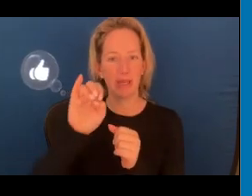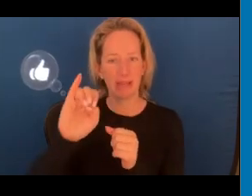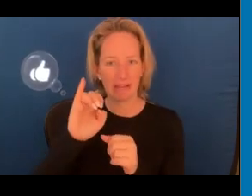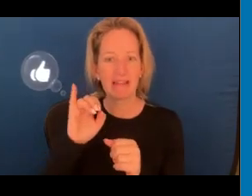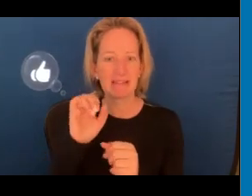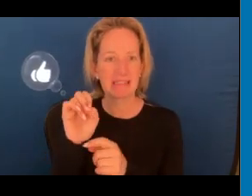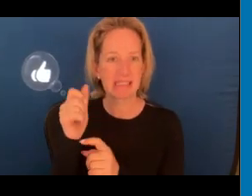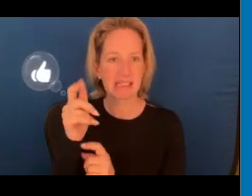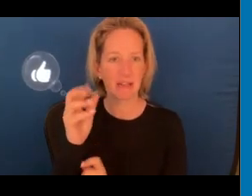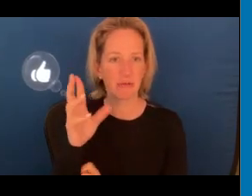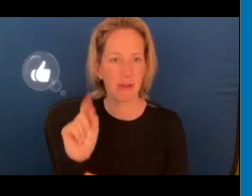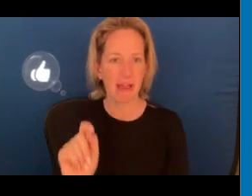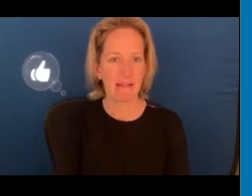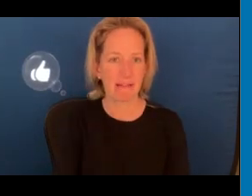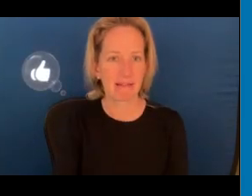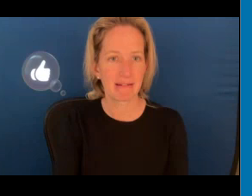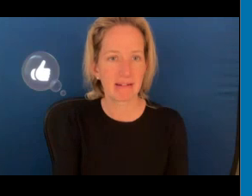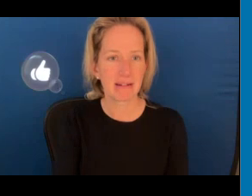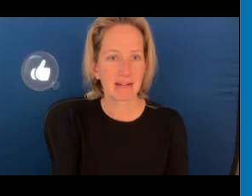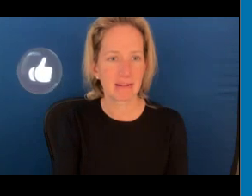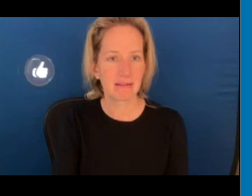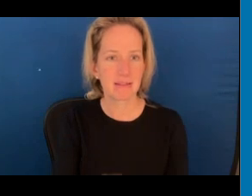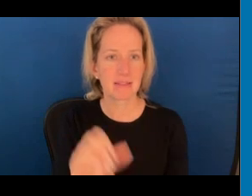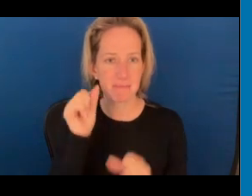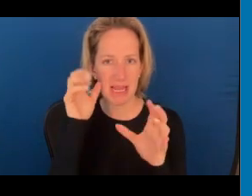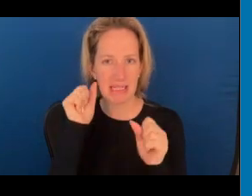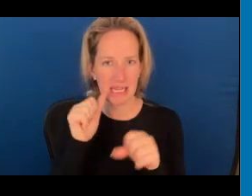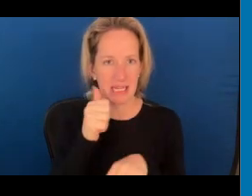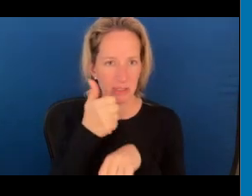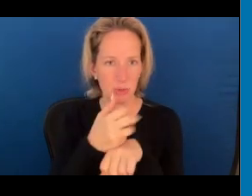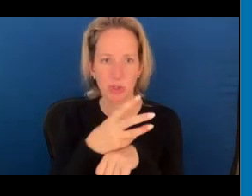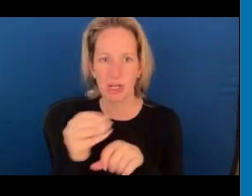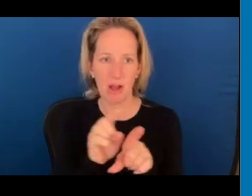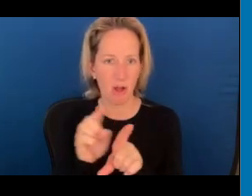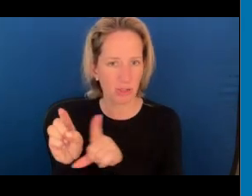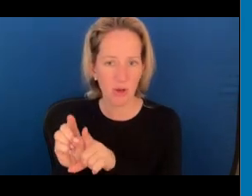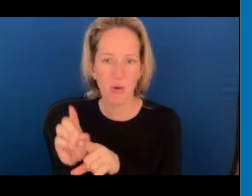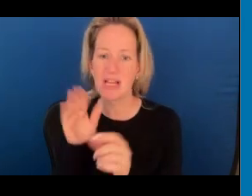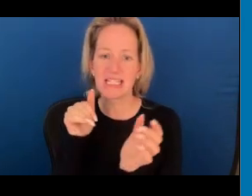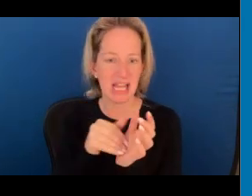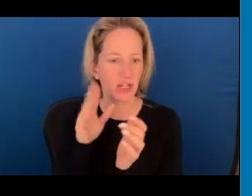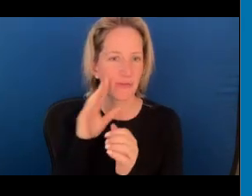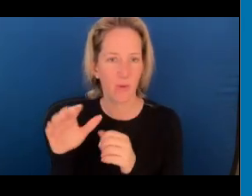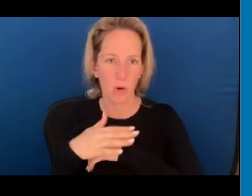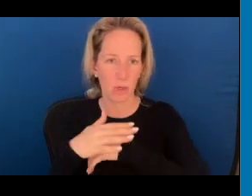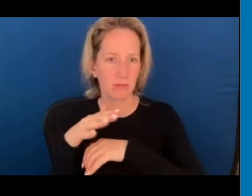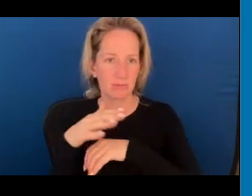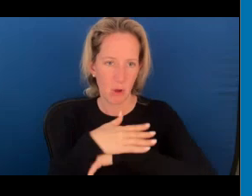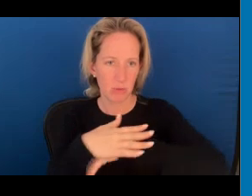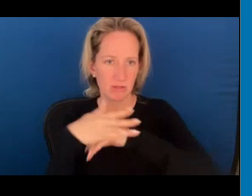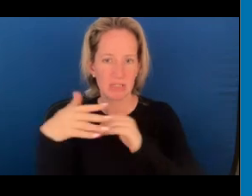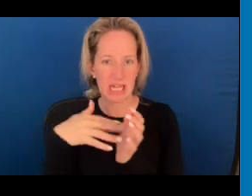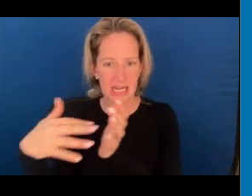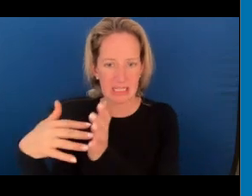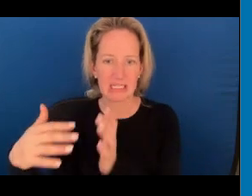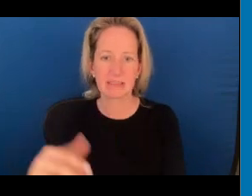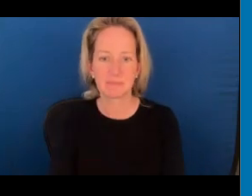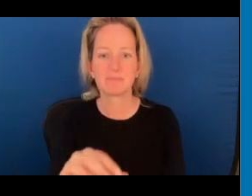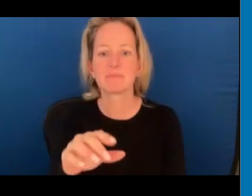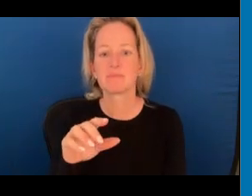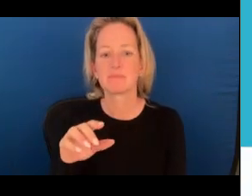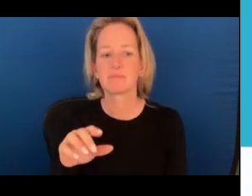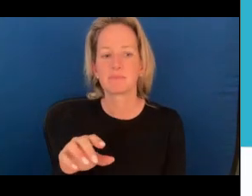represented earlier on today. Amazing institution, as well as the Center for Coastal Studies. Laura Ludwig is a rock star. Next